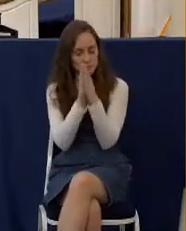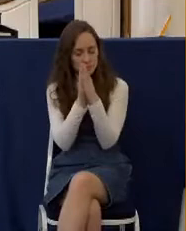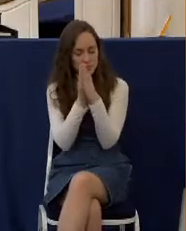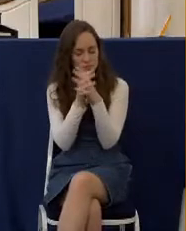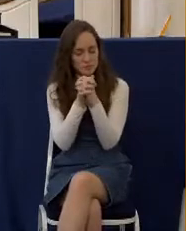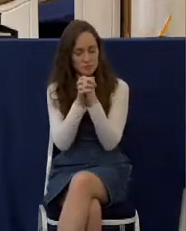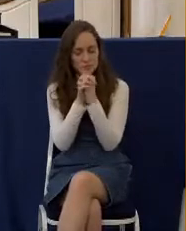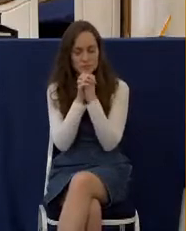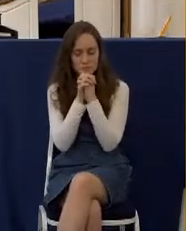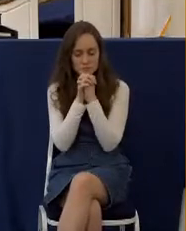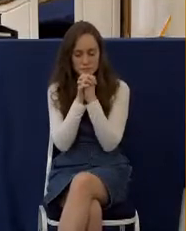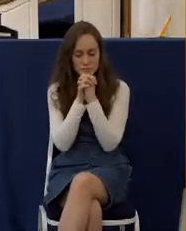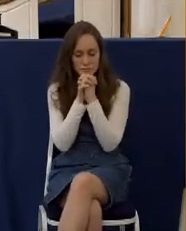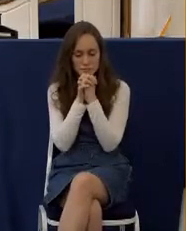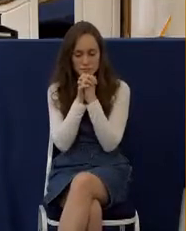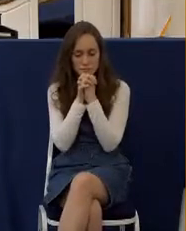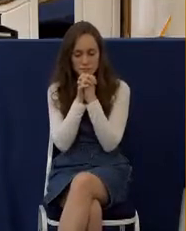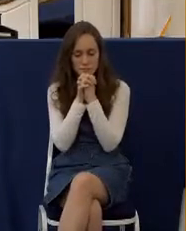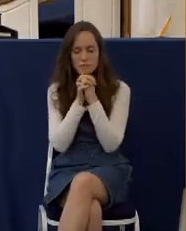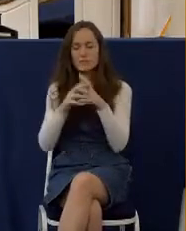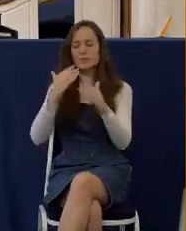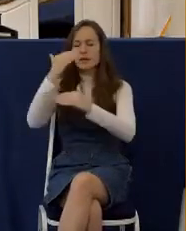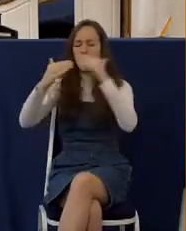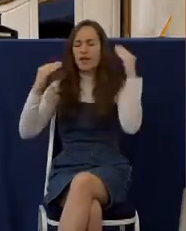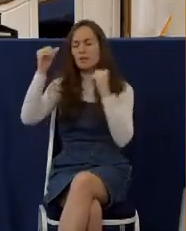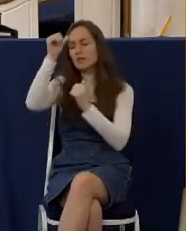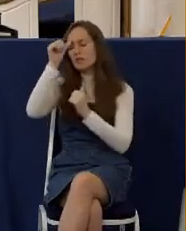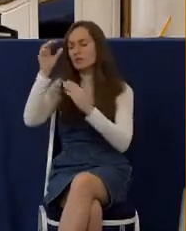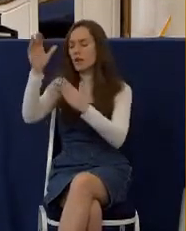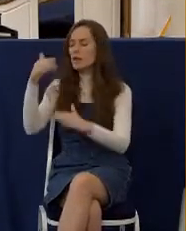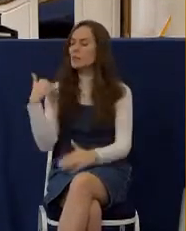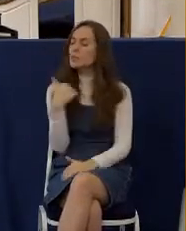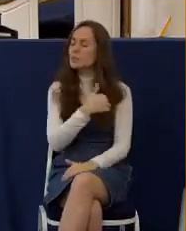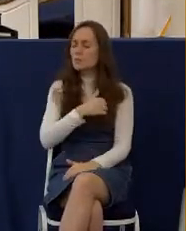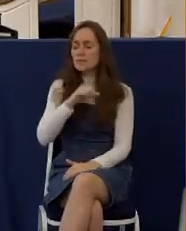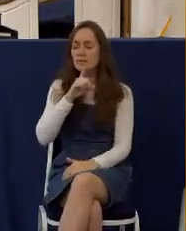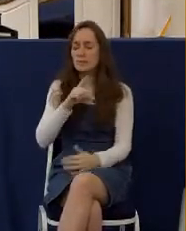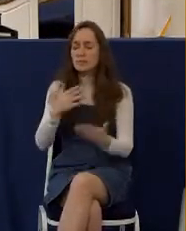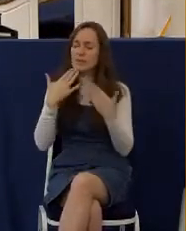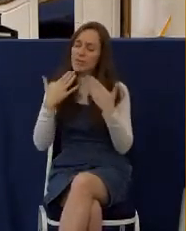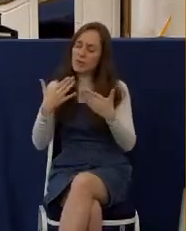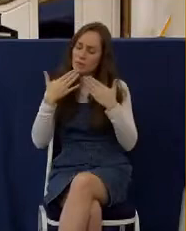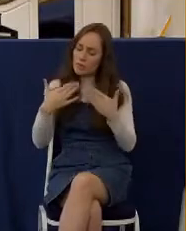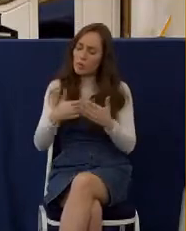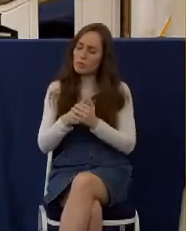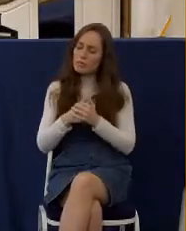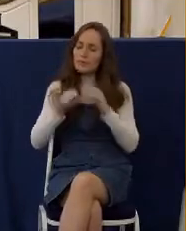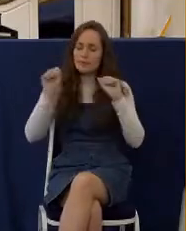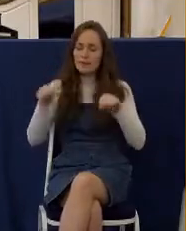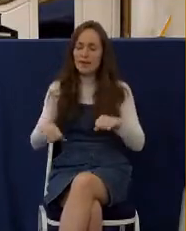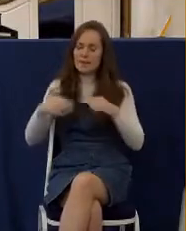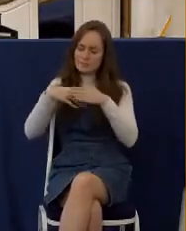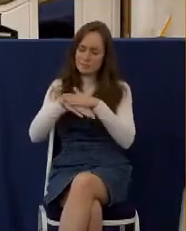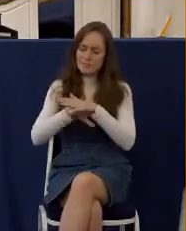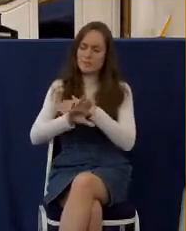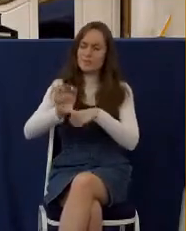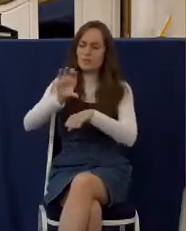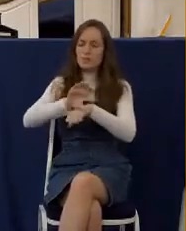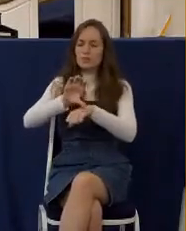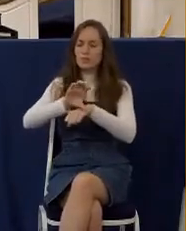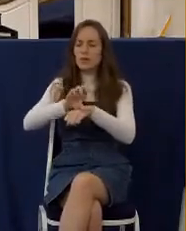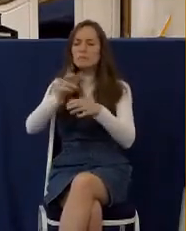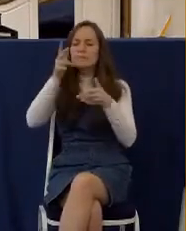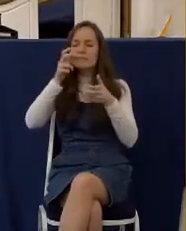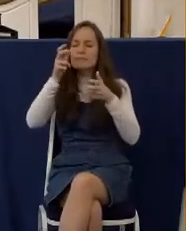today? Our Heavenly Father, we are so very thankful to come to the church to hear from